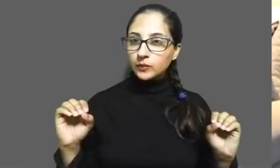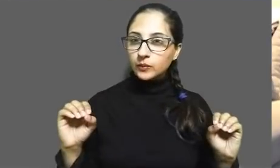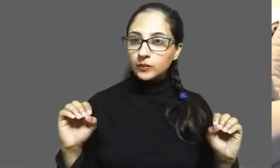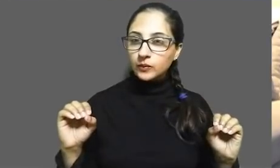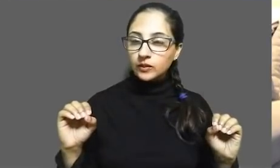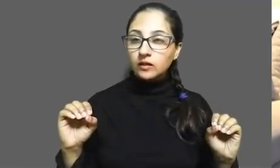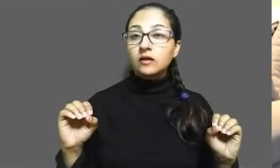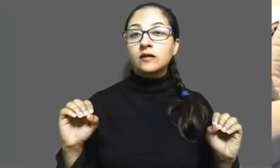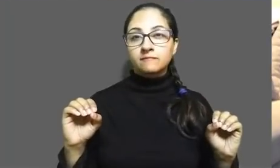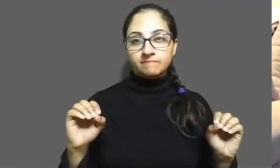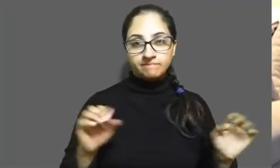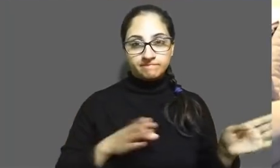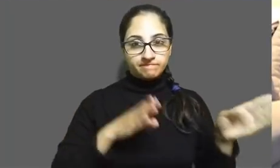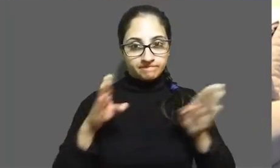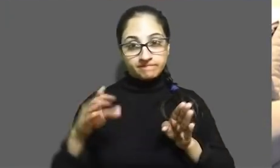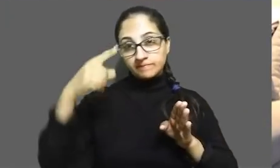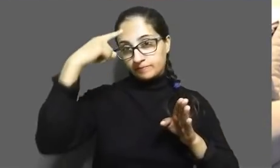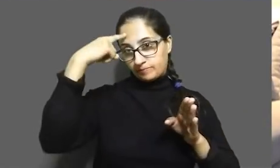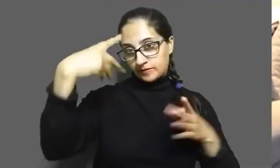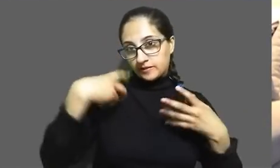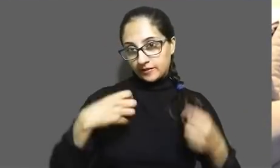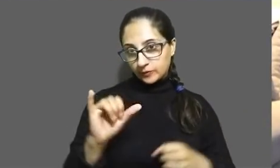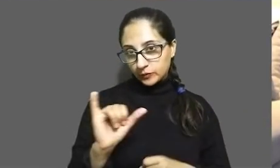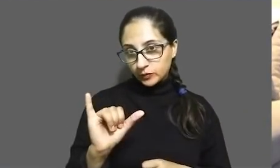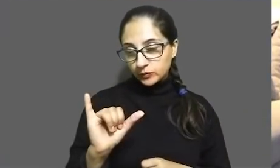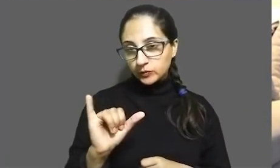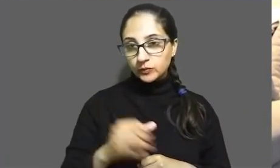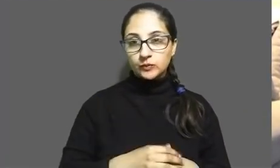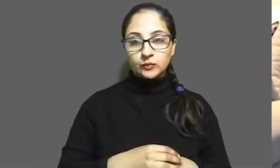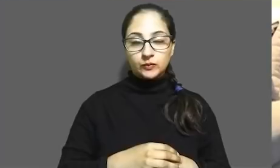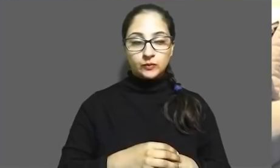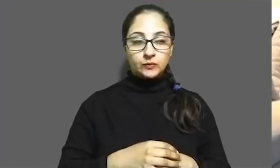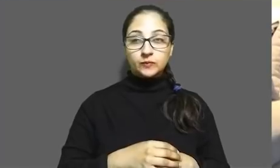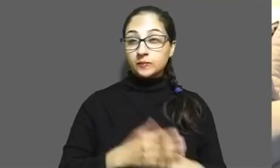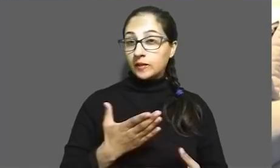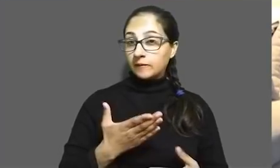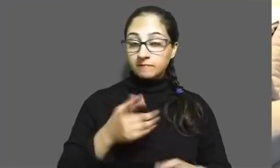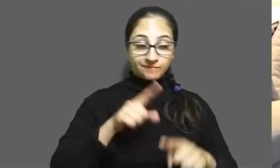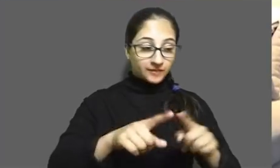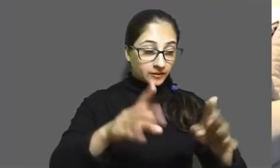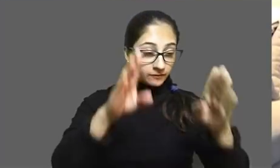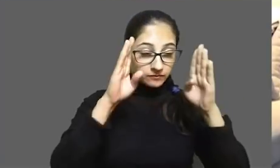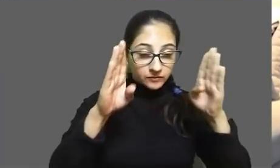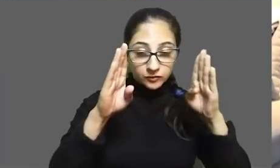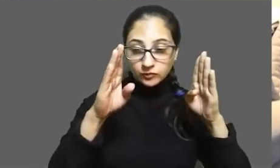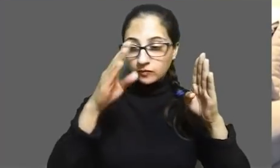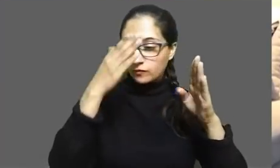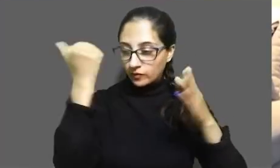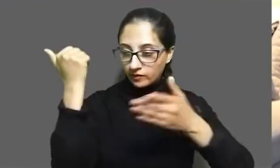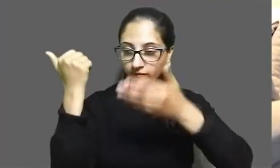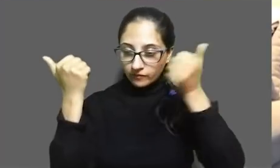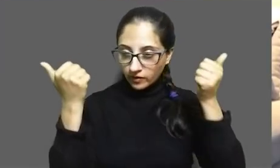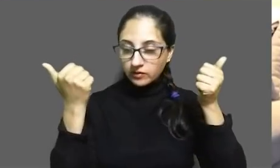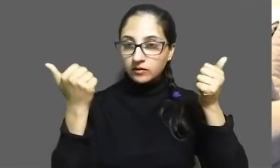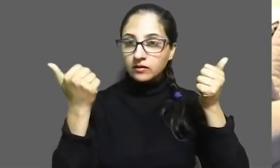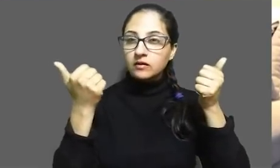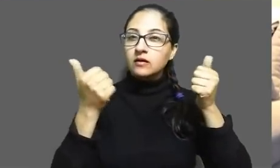sadness. And there may be physical symptoms such as tears, headaches,